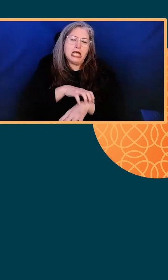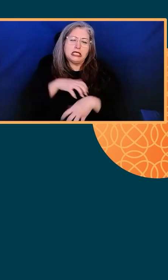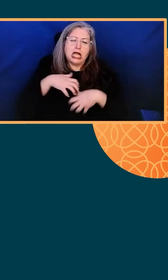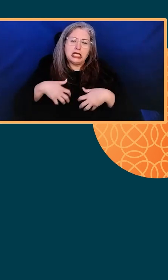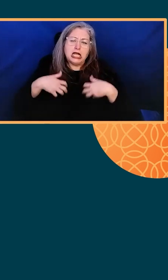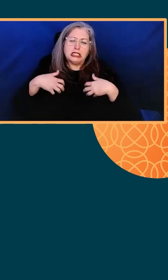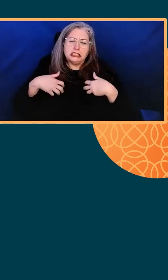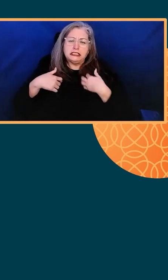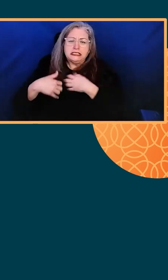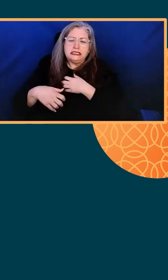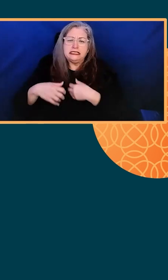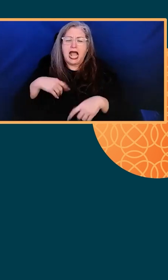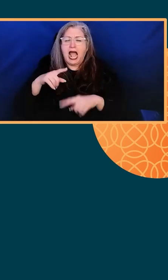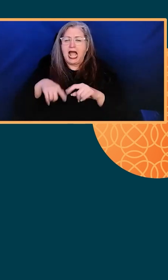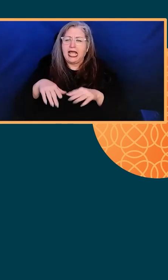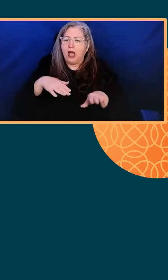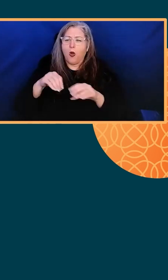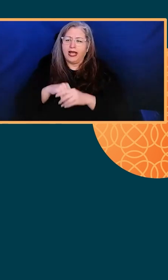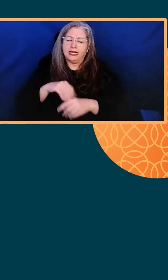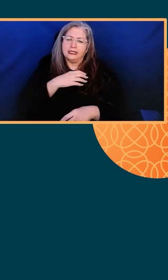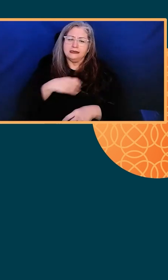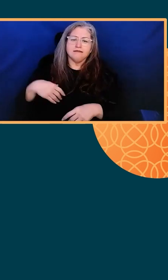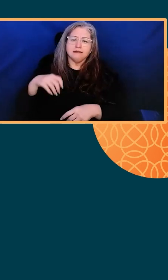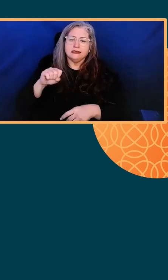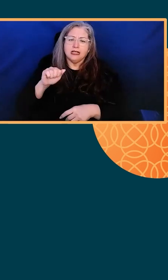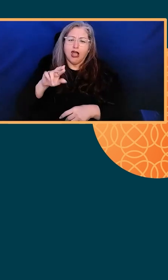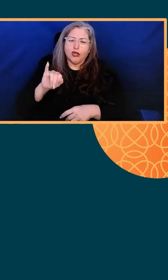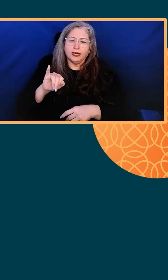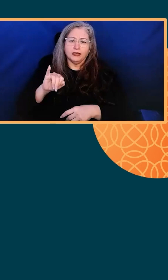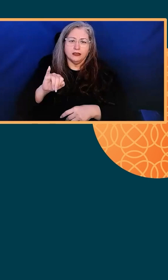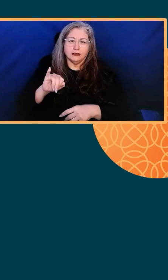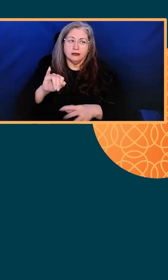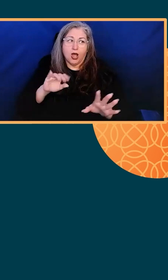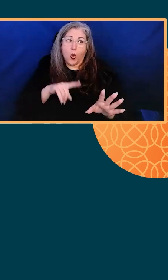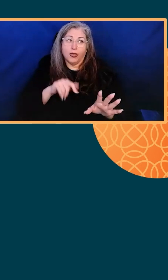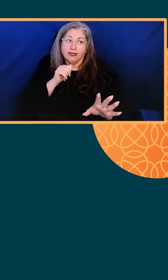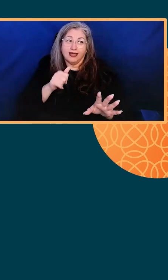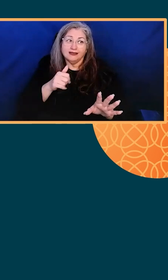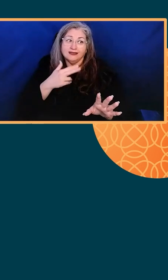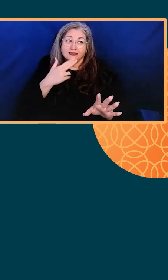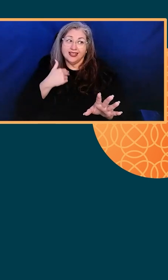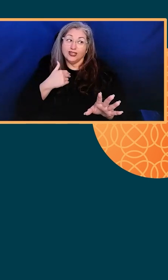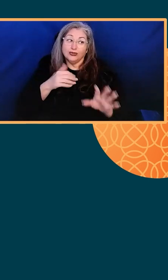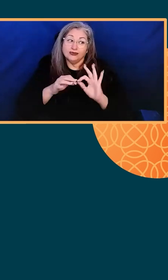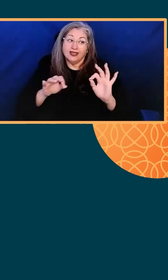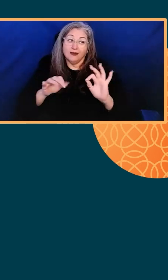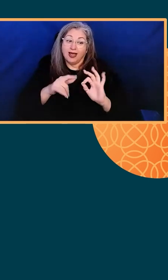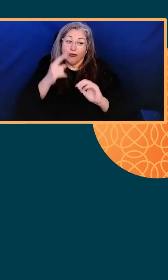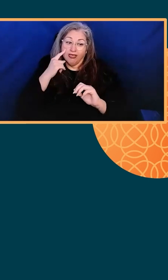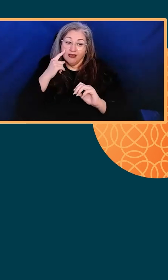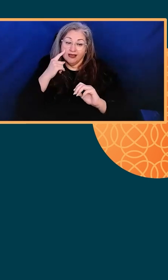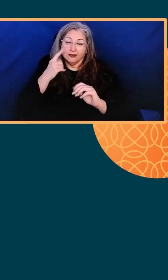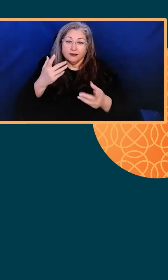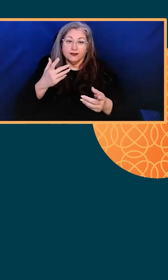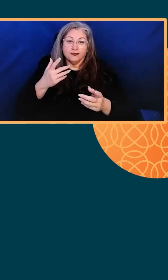can never walk in a sari. Oh, okay. Well, that's not as cute a statement as you think it is.